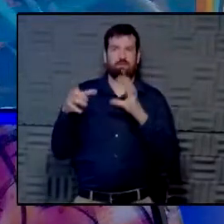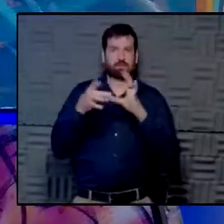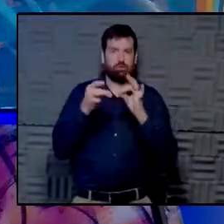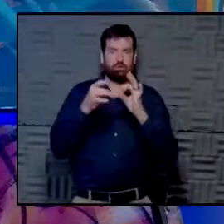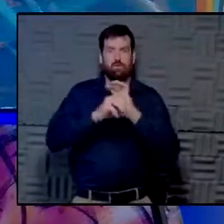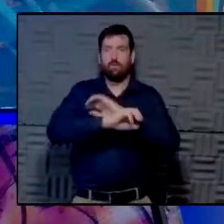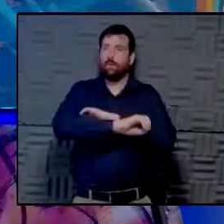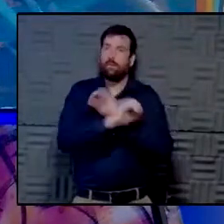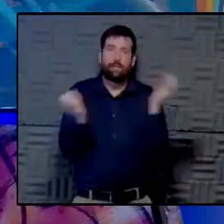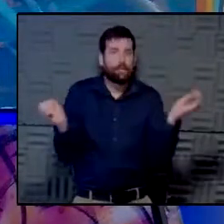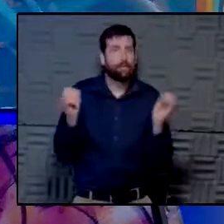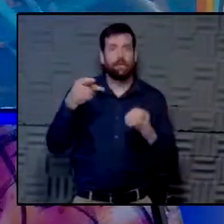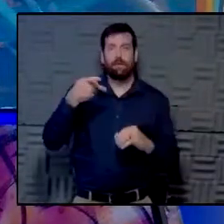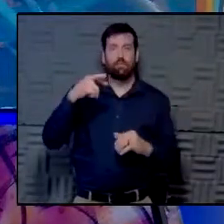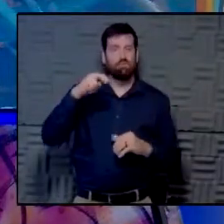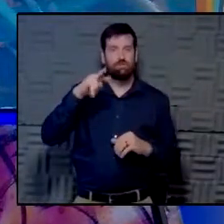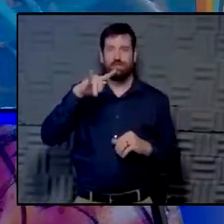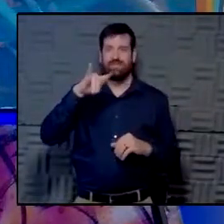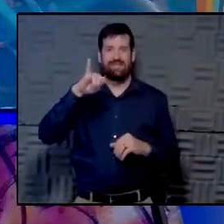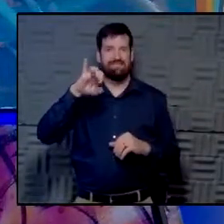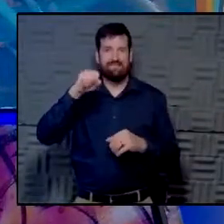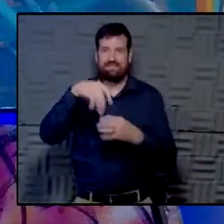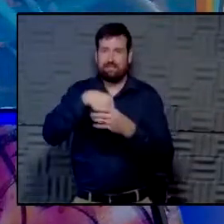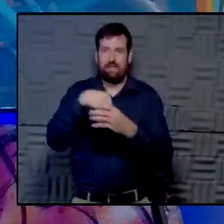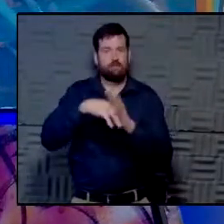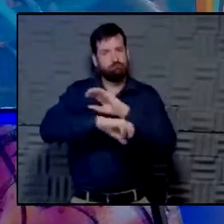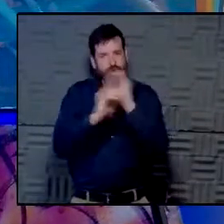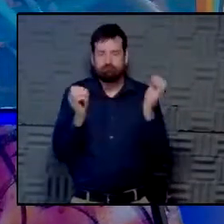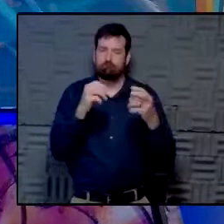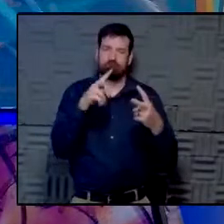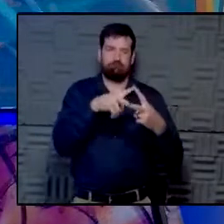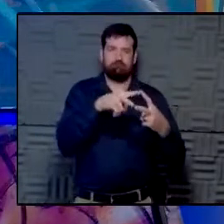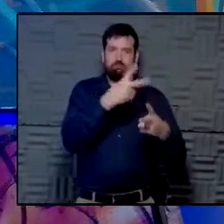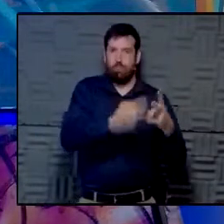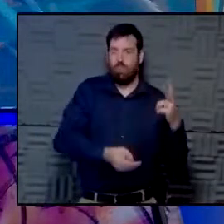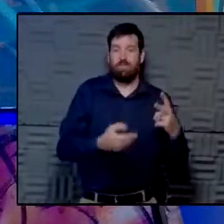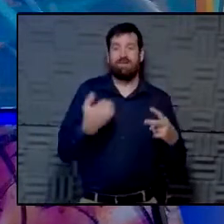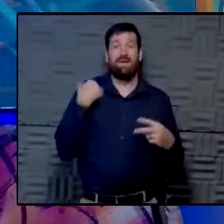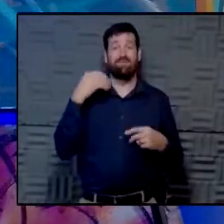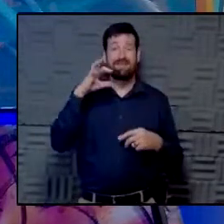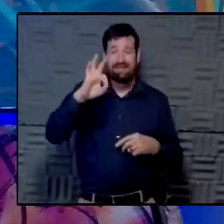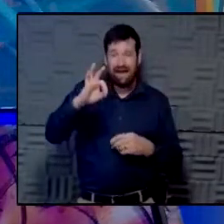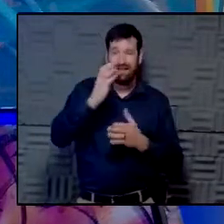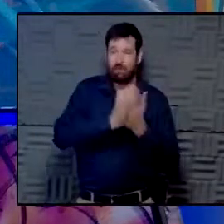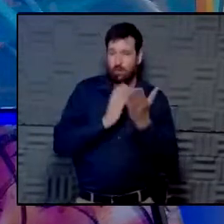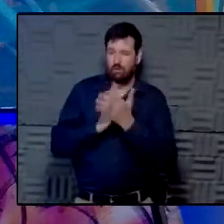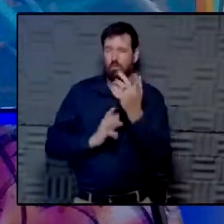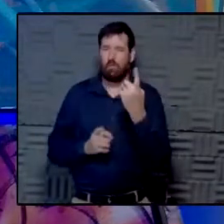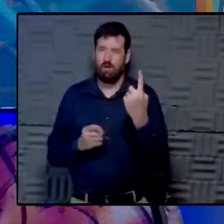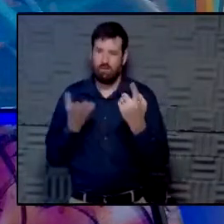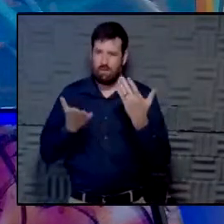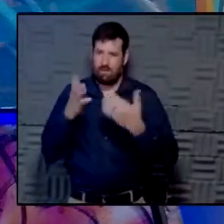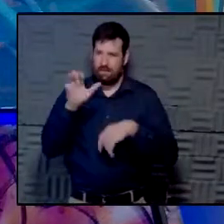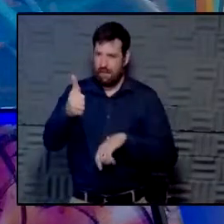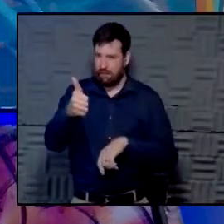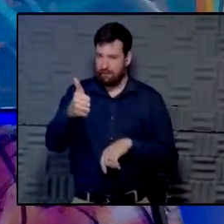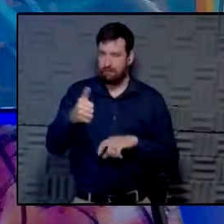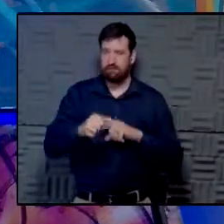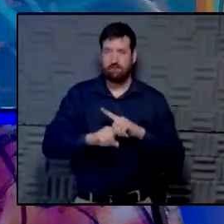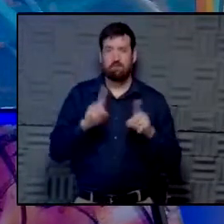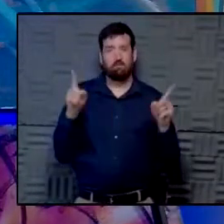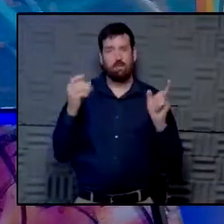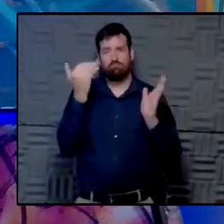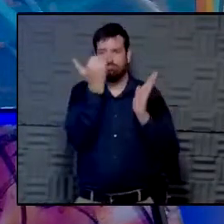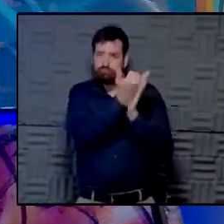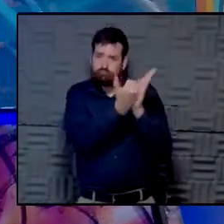there are no preservatives in these vaccines. Both of the vaccines have about 9 components. One may have 10, but they do